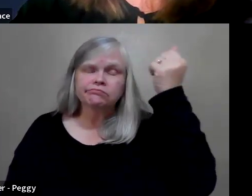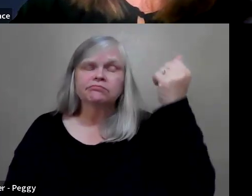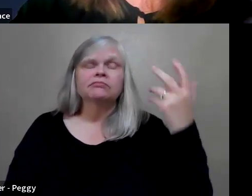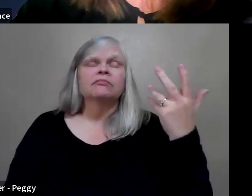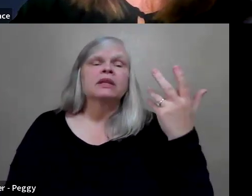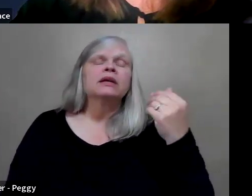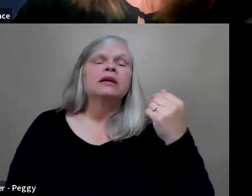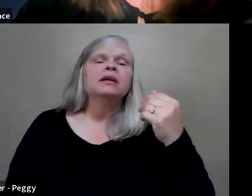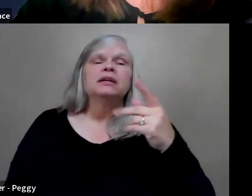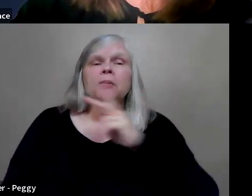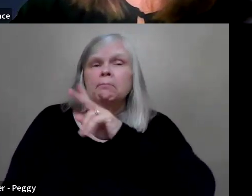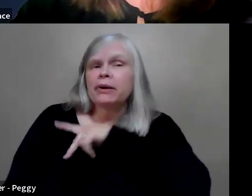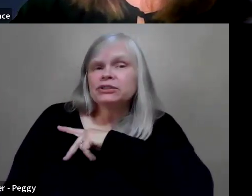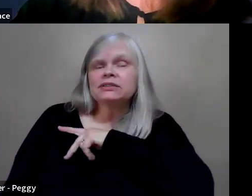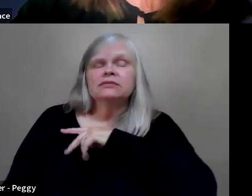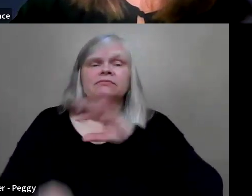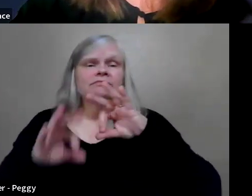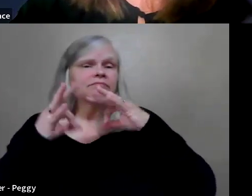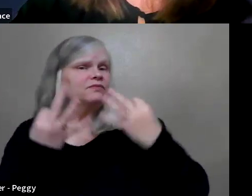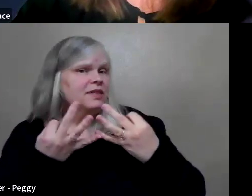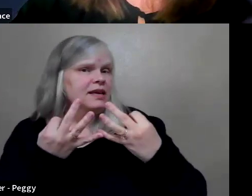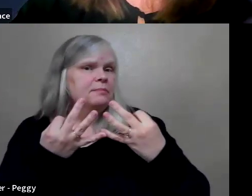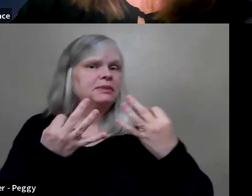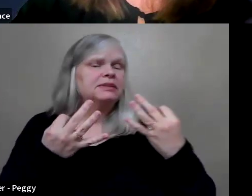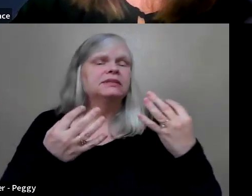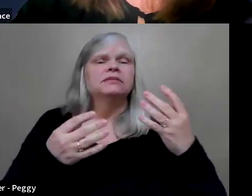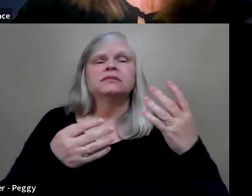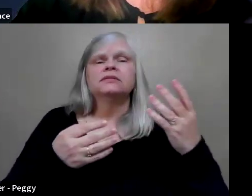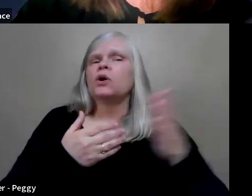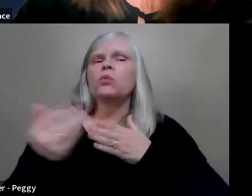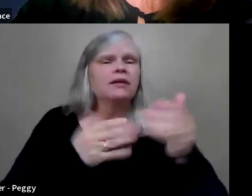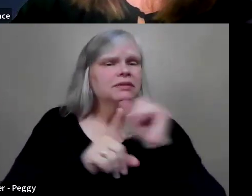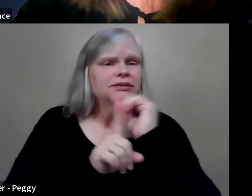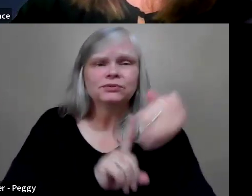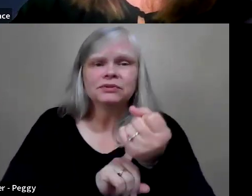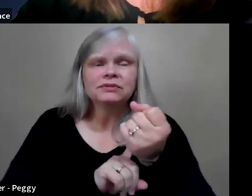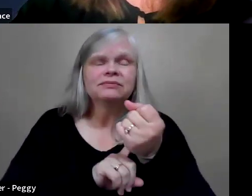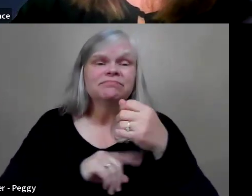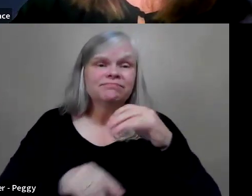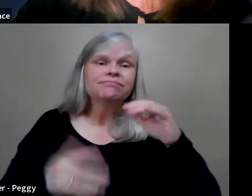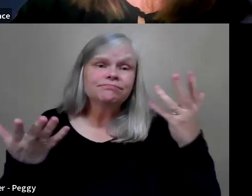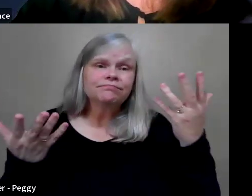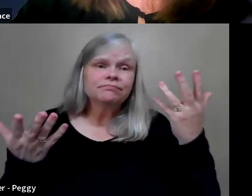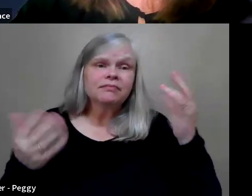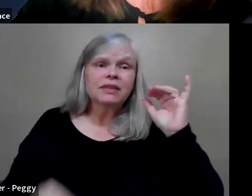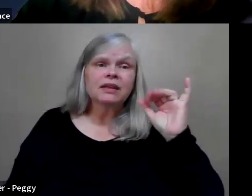personally, in our families or professionally, whatever the case may be. It is something that